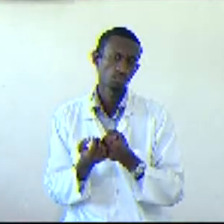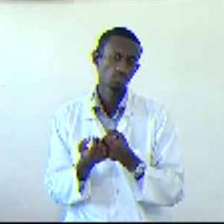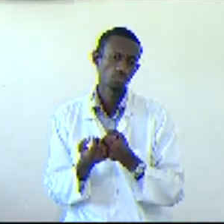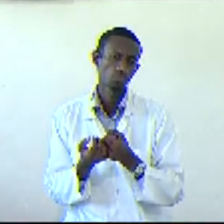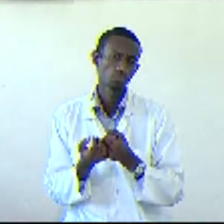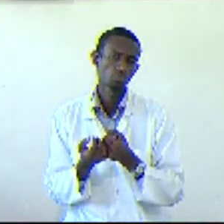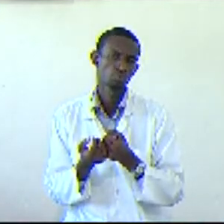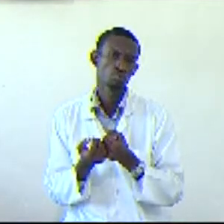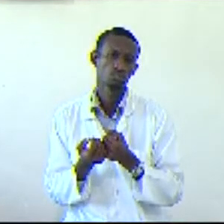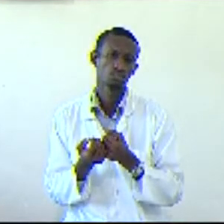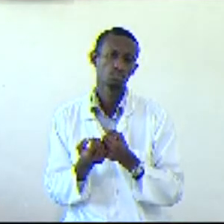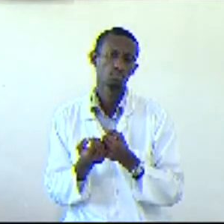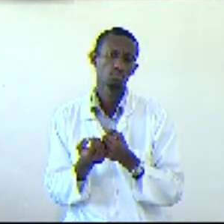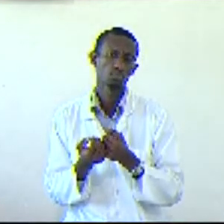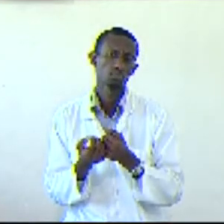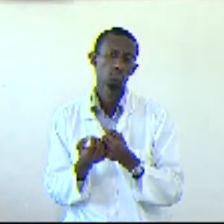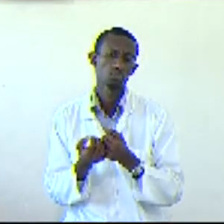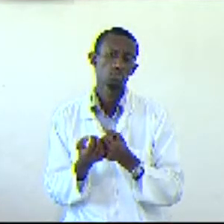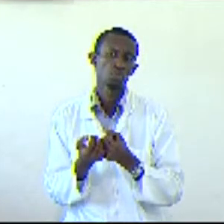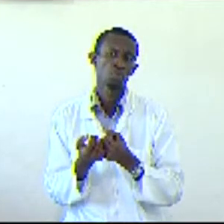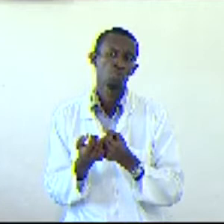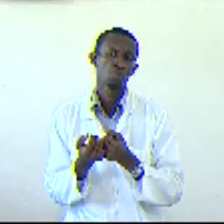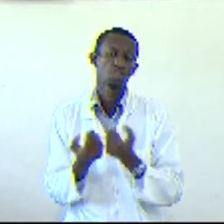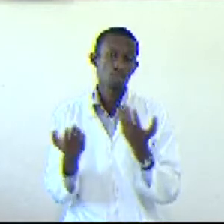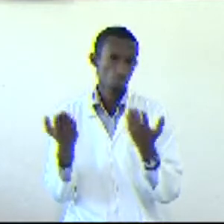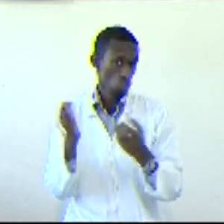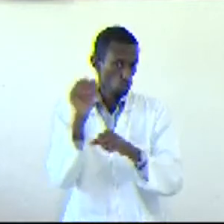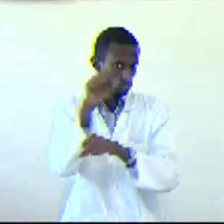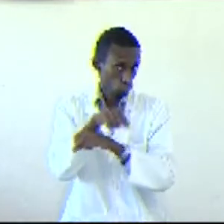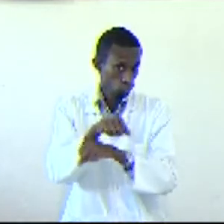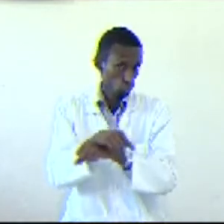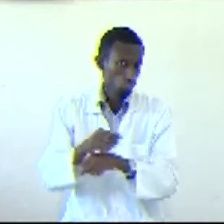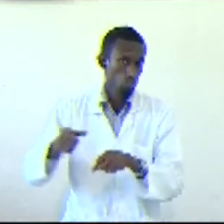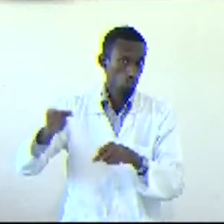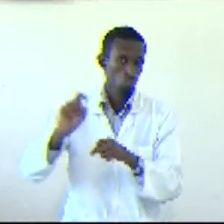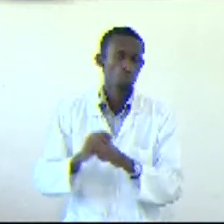they are moving